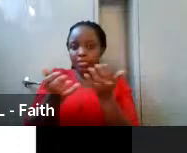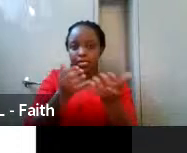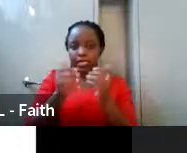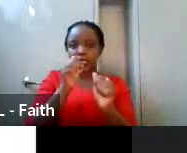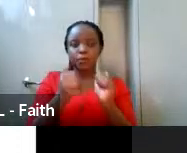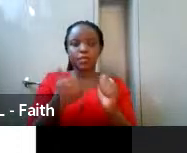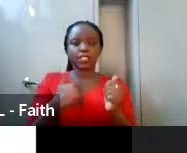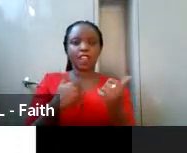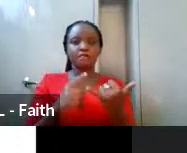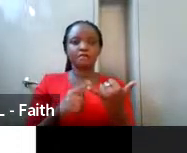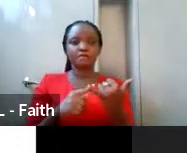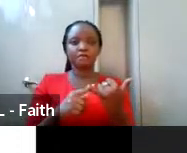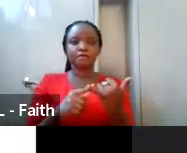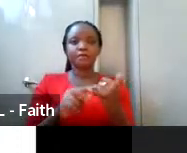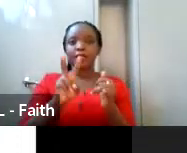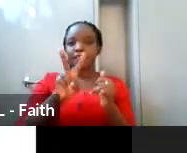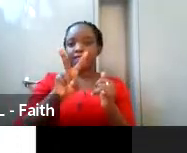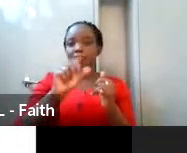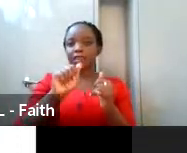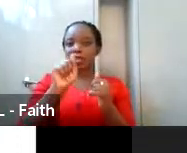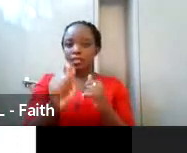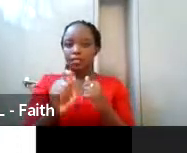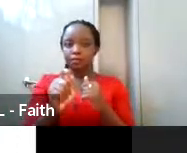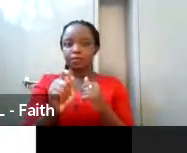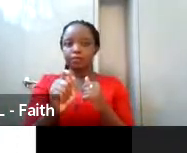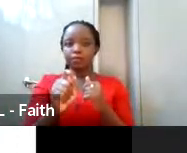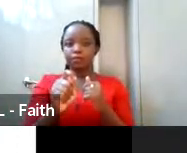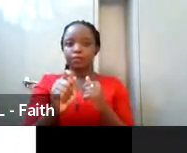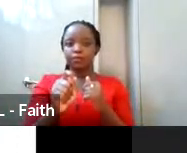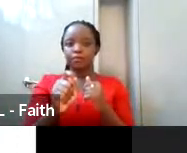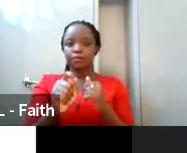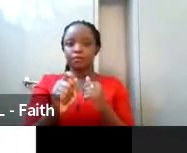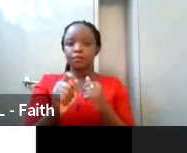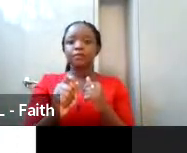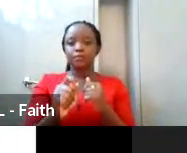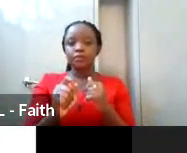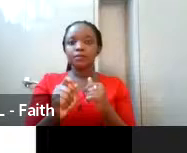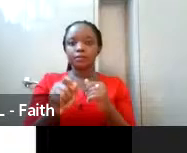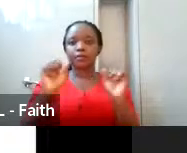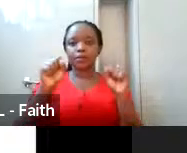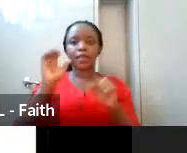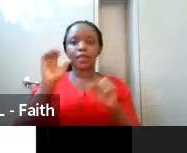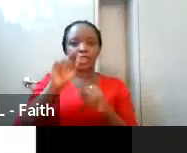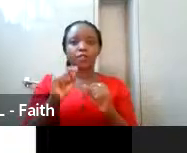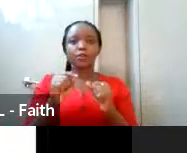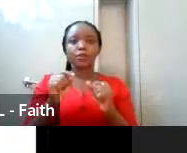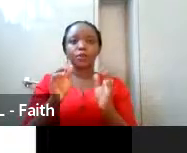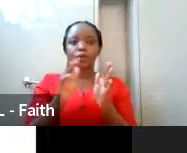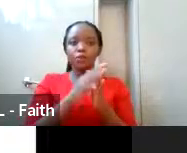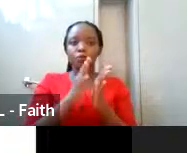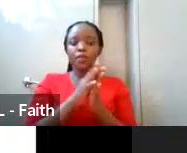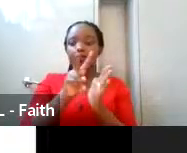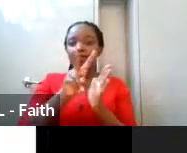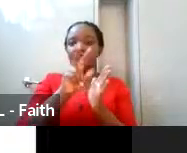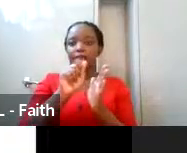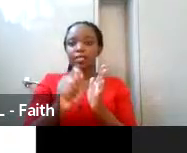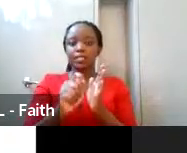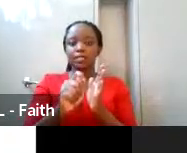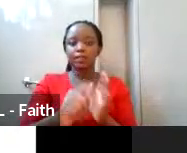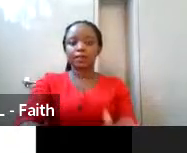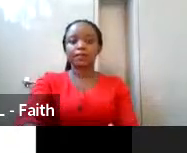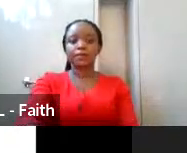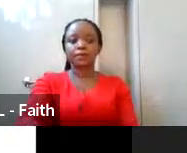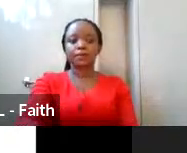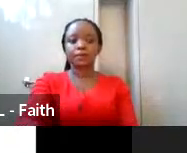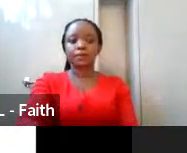have VAT. Hello, I hope you can hear me. The ones that have VAT, you